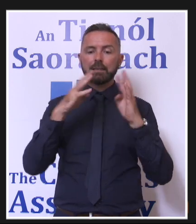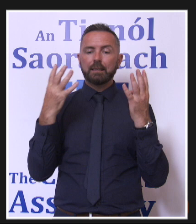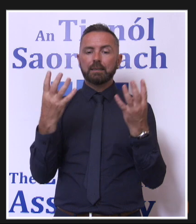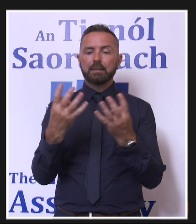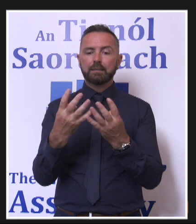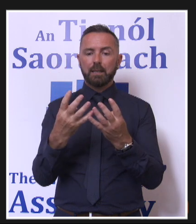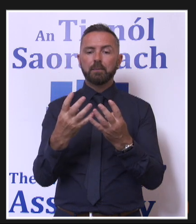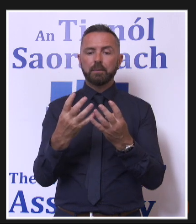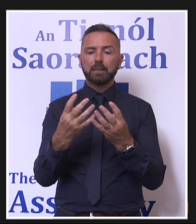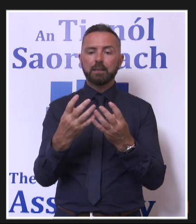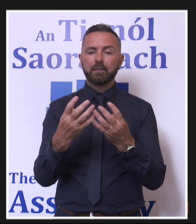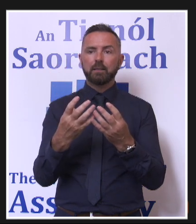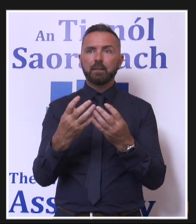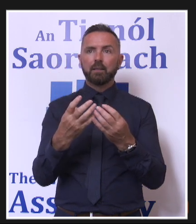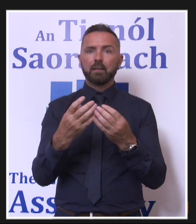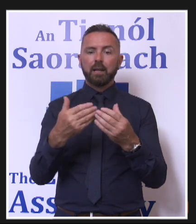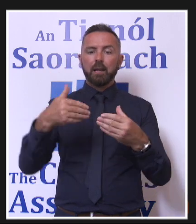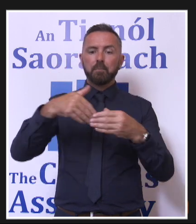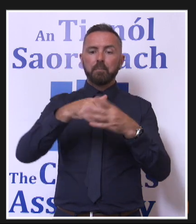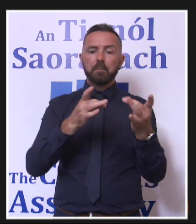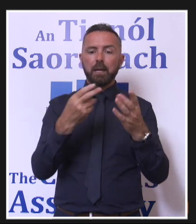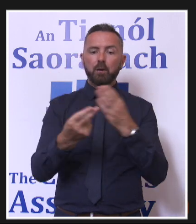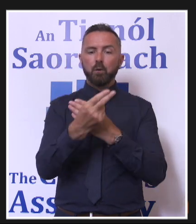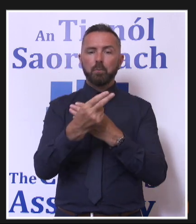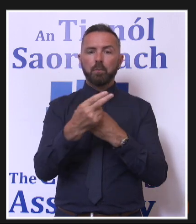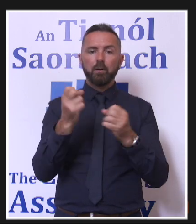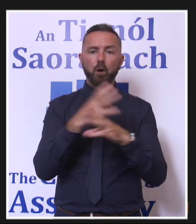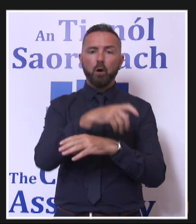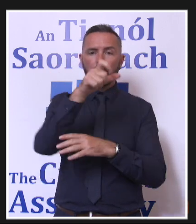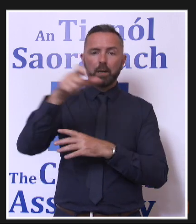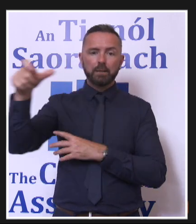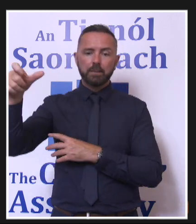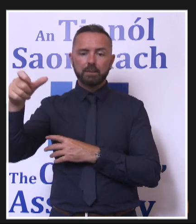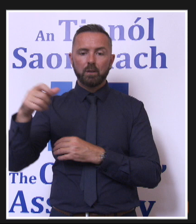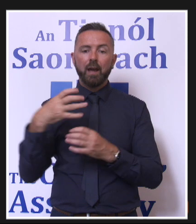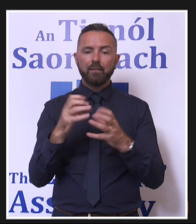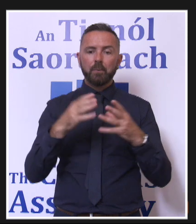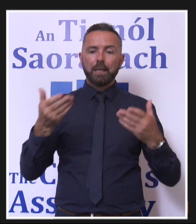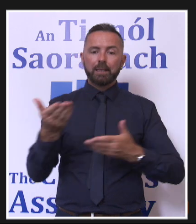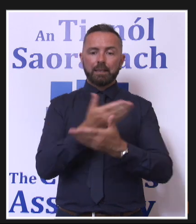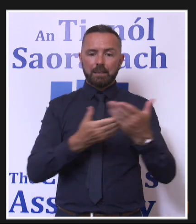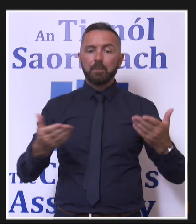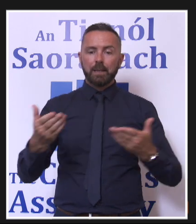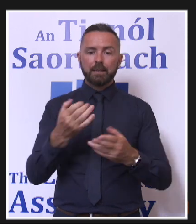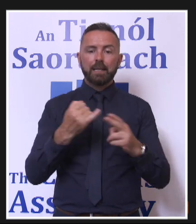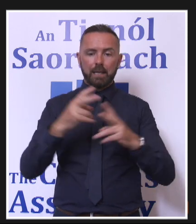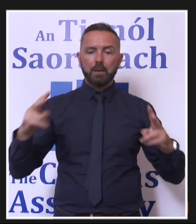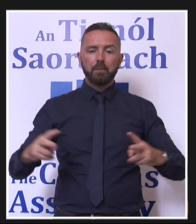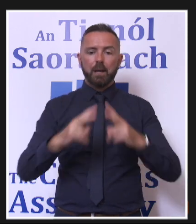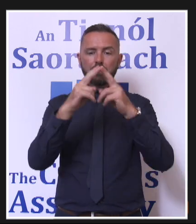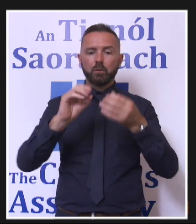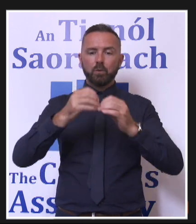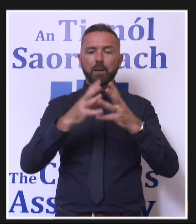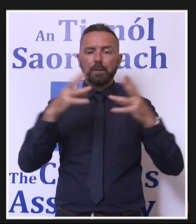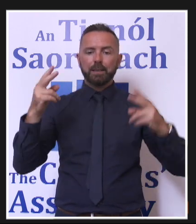the Parisians themselves. So we had a big debate during the crisis of the Yellow Jacket in Paris. So we create this